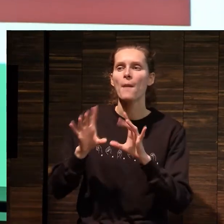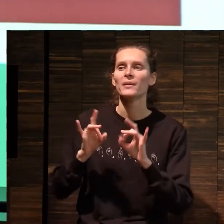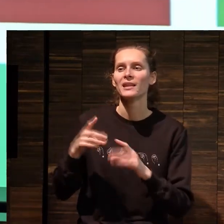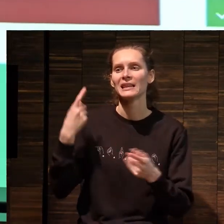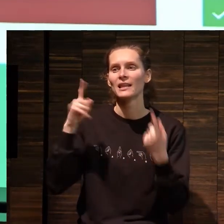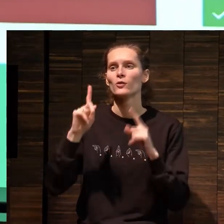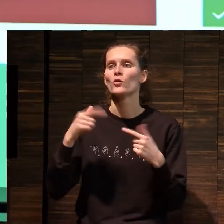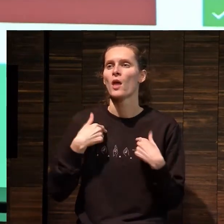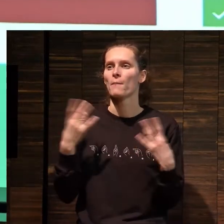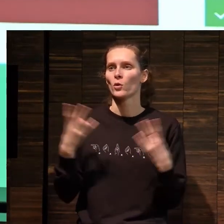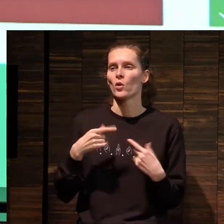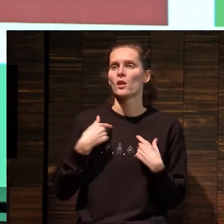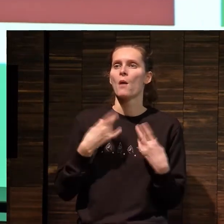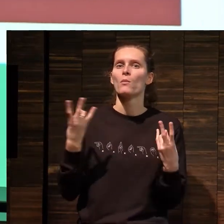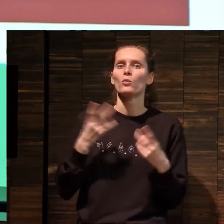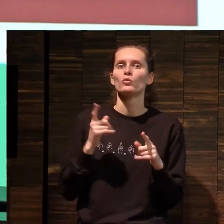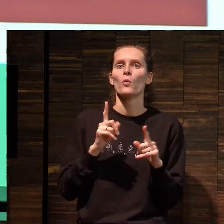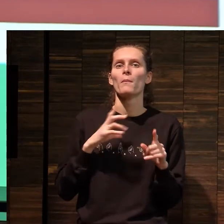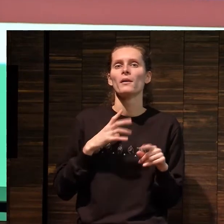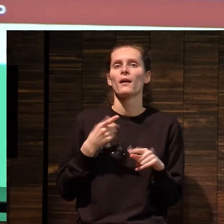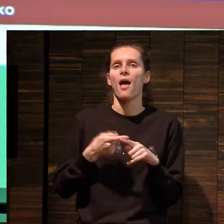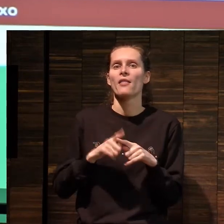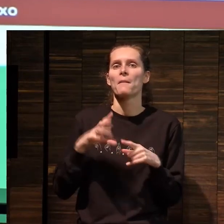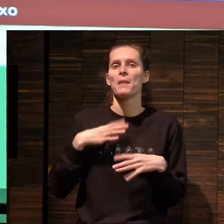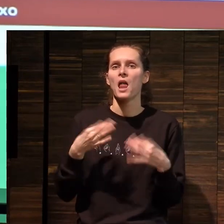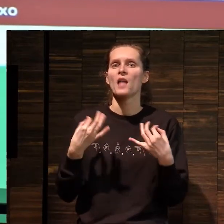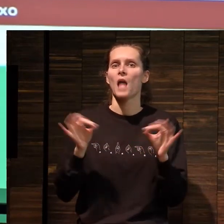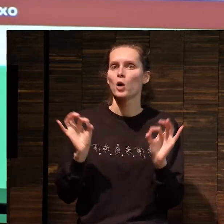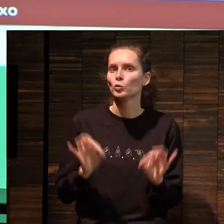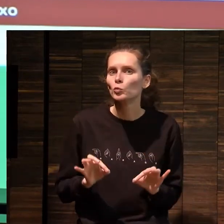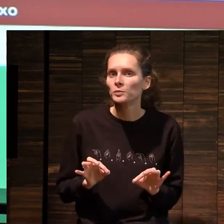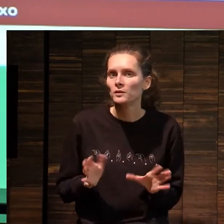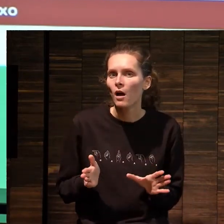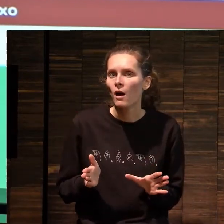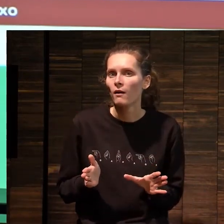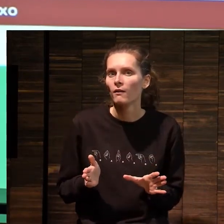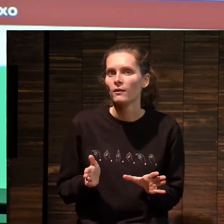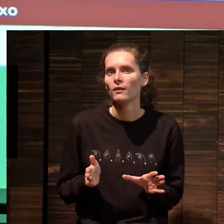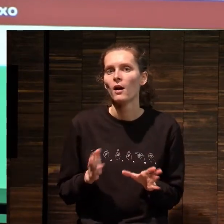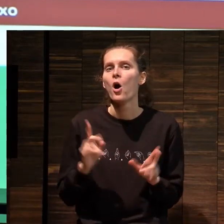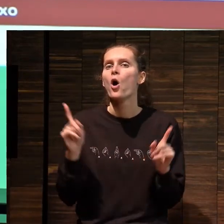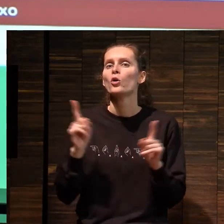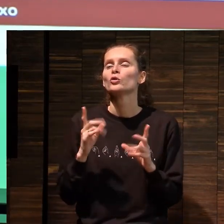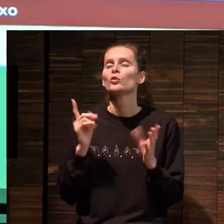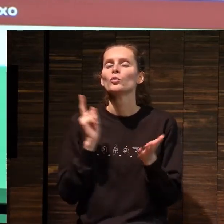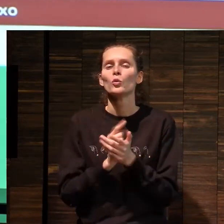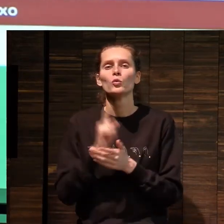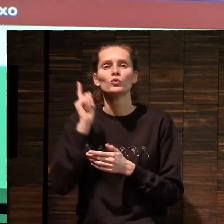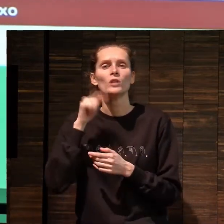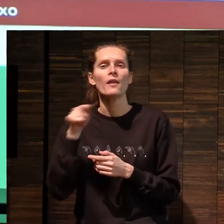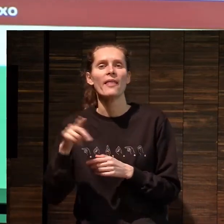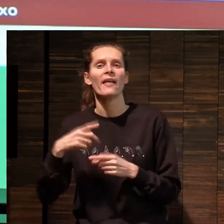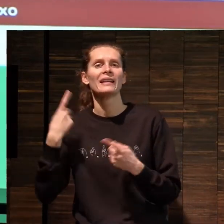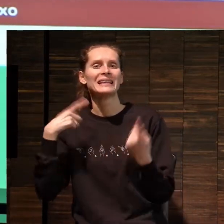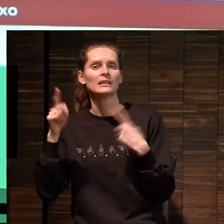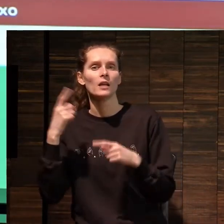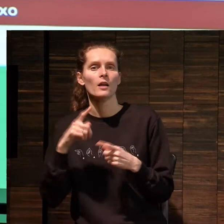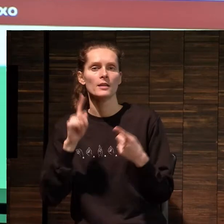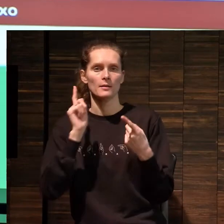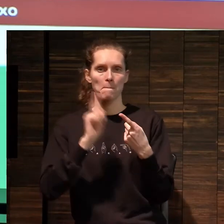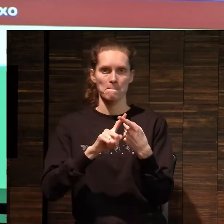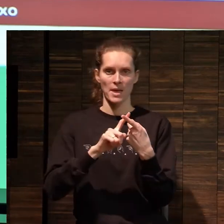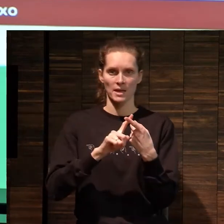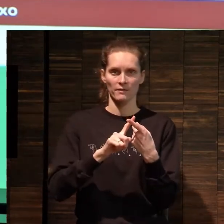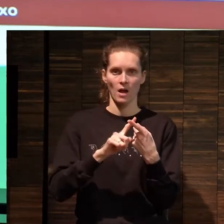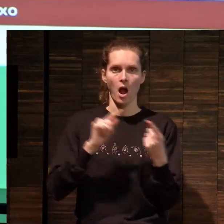Yeah, and the next question is how to explain to designers the concept of accessibility. So, what designers need to